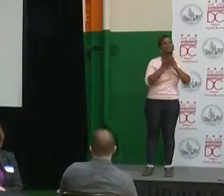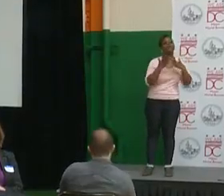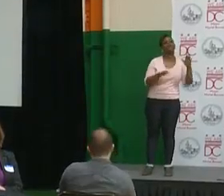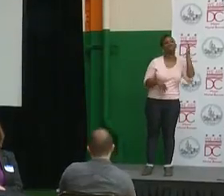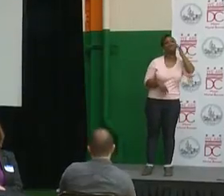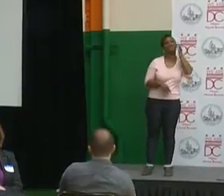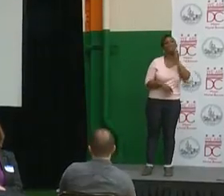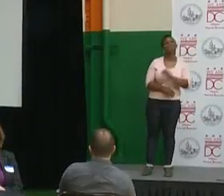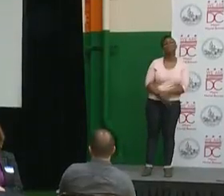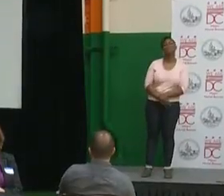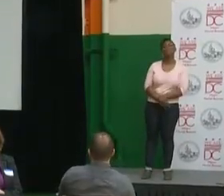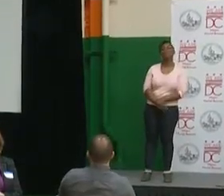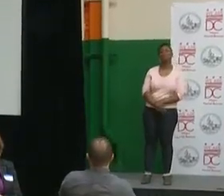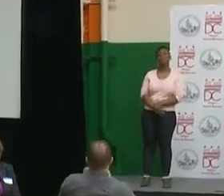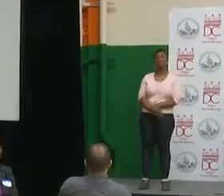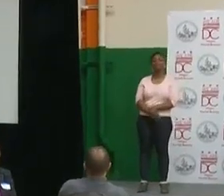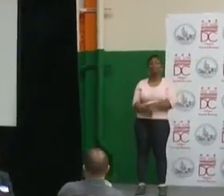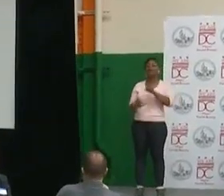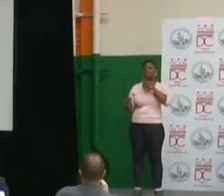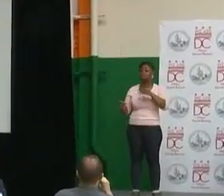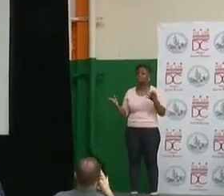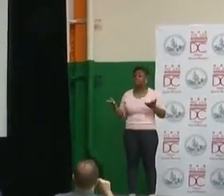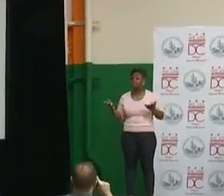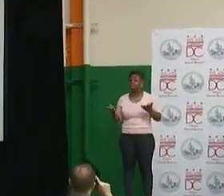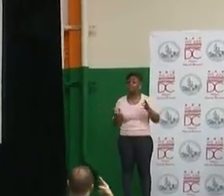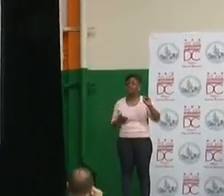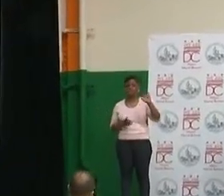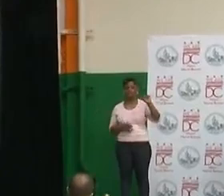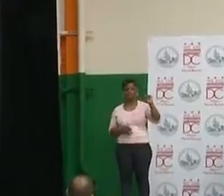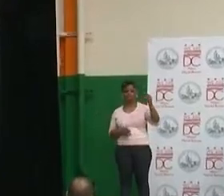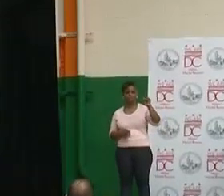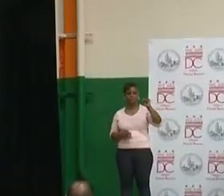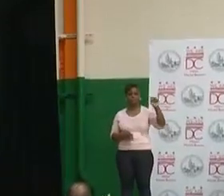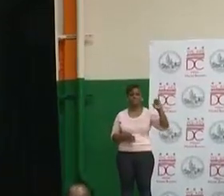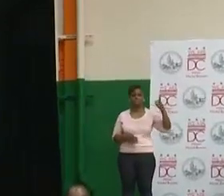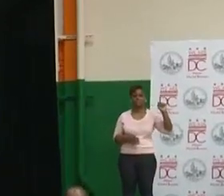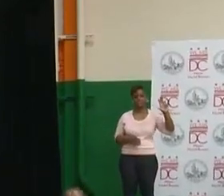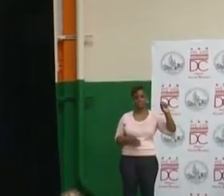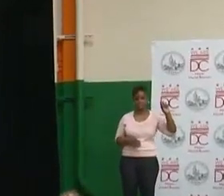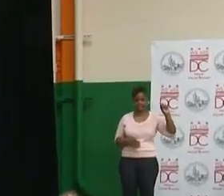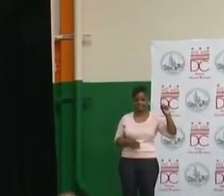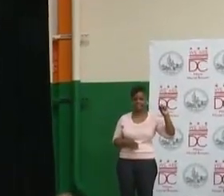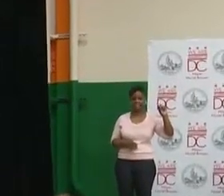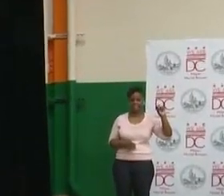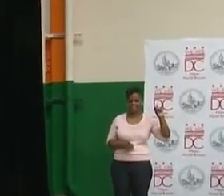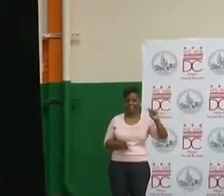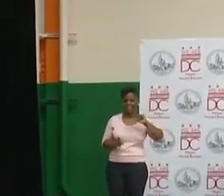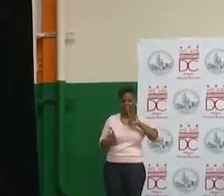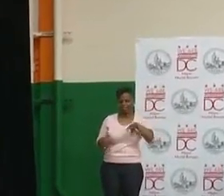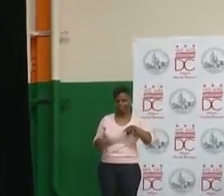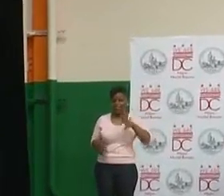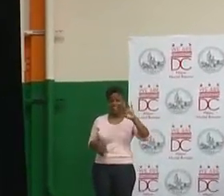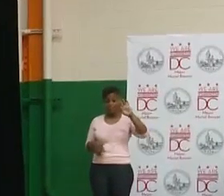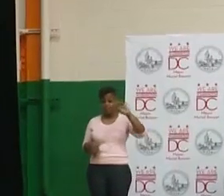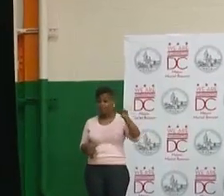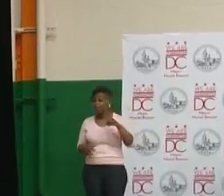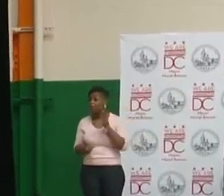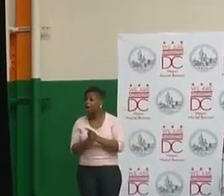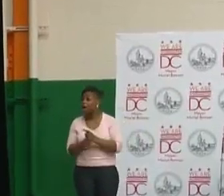The answer is October 1st through September 30th. So about 85% of you got that right.